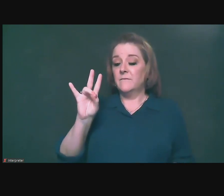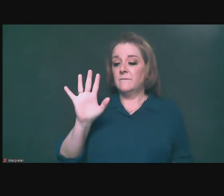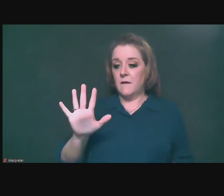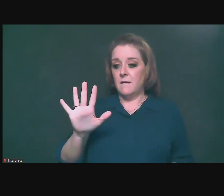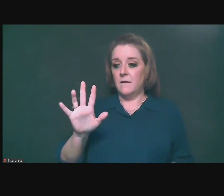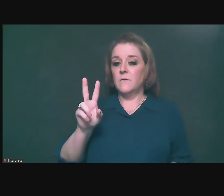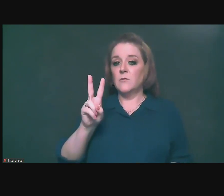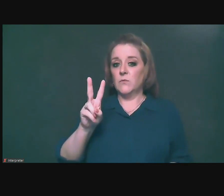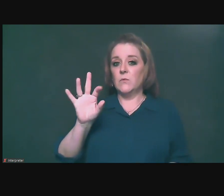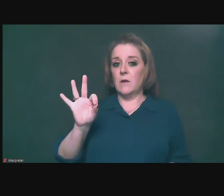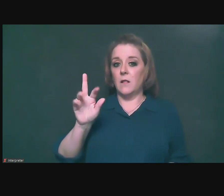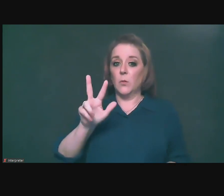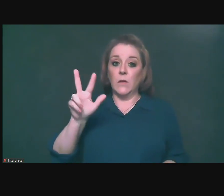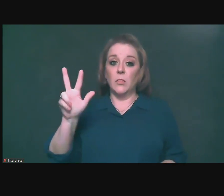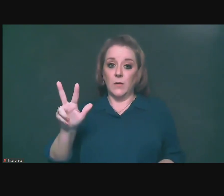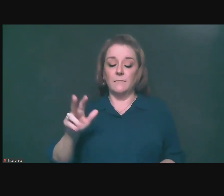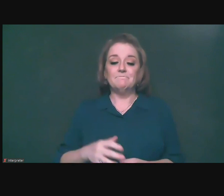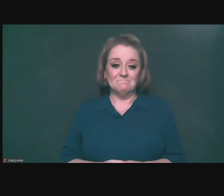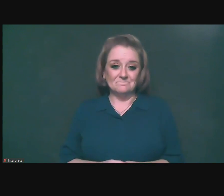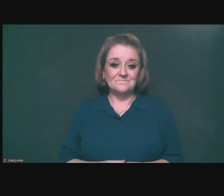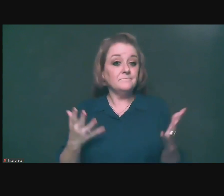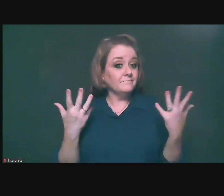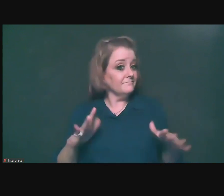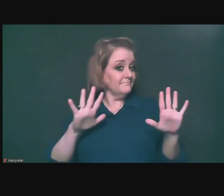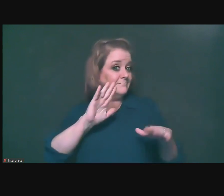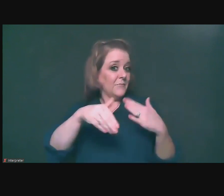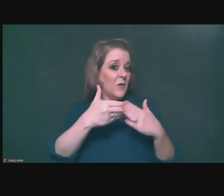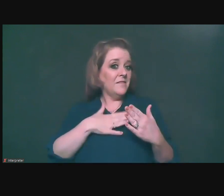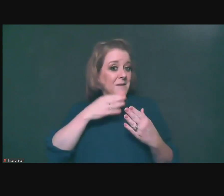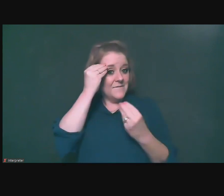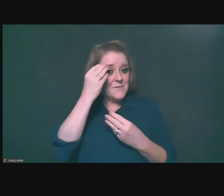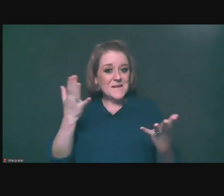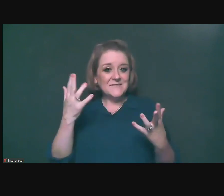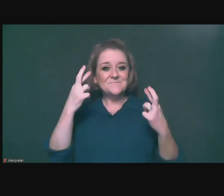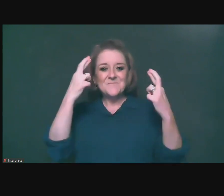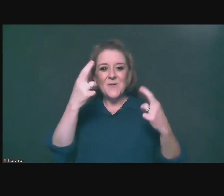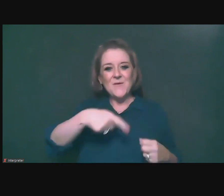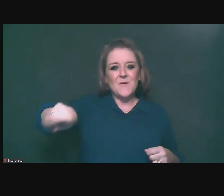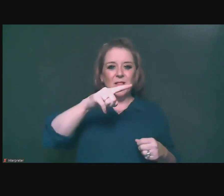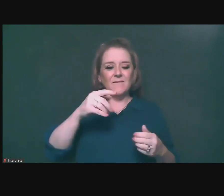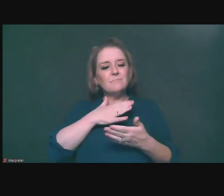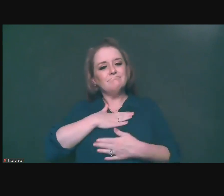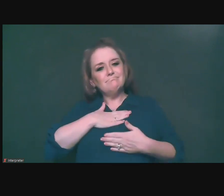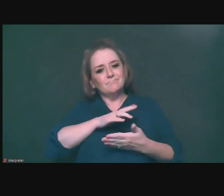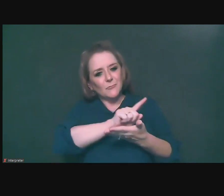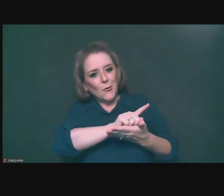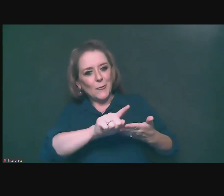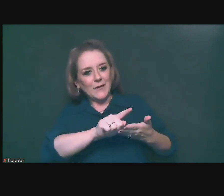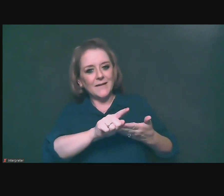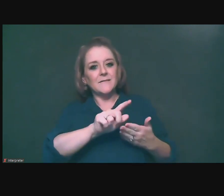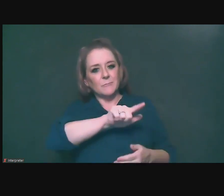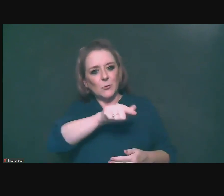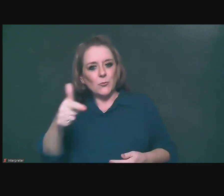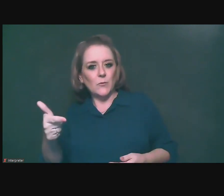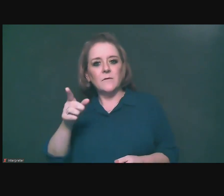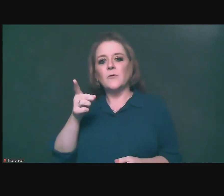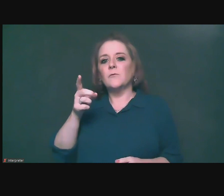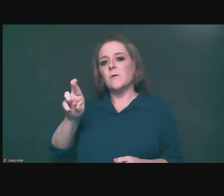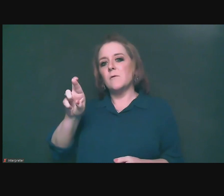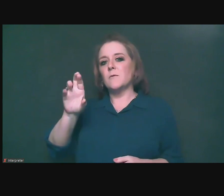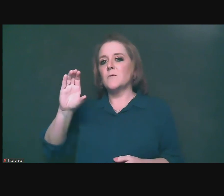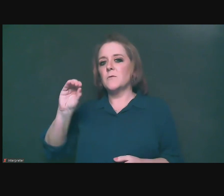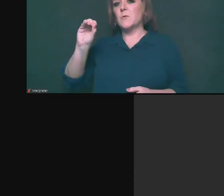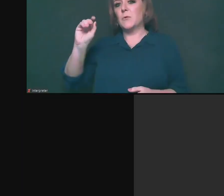775-2933. That's all I have for my update today. I hope everyone has a great rest of the week, and I'll turn this over to Dr. Cook.